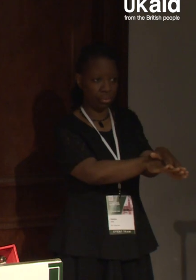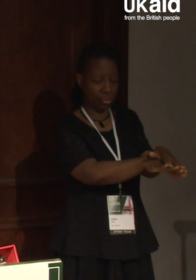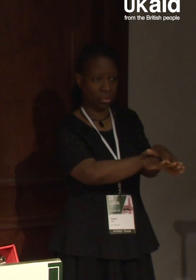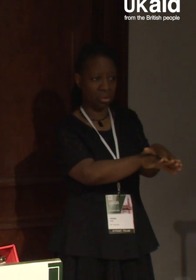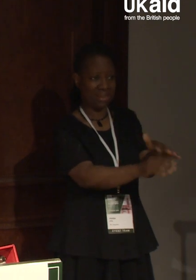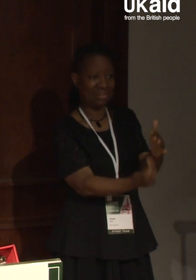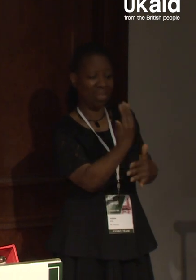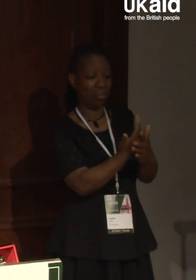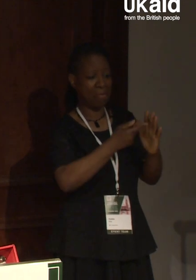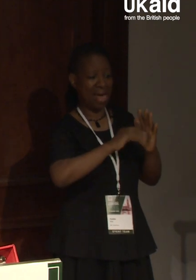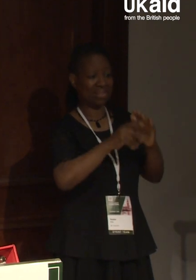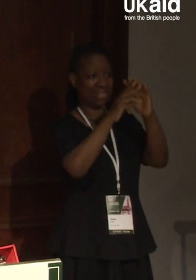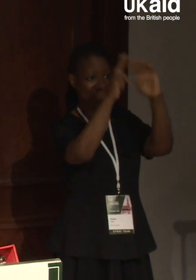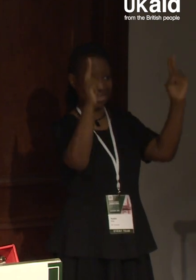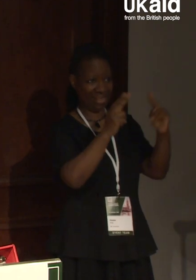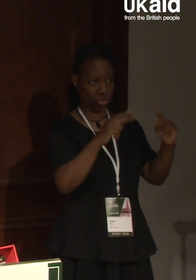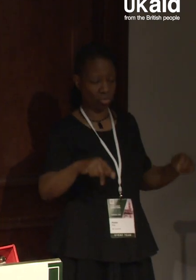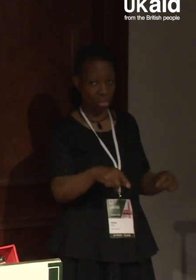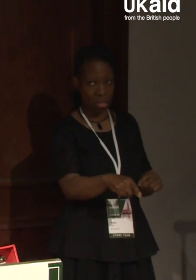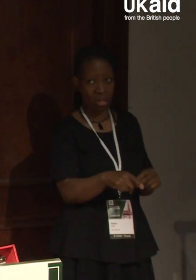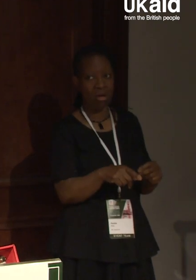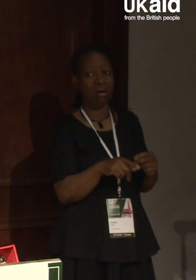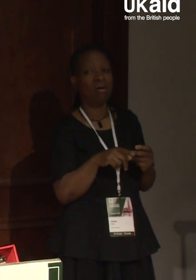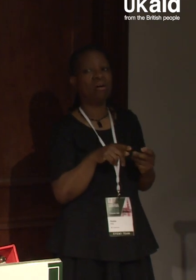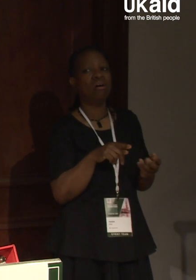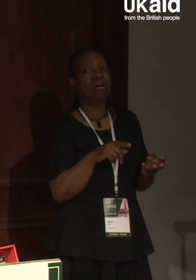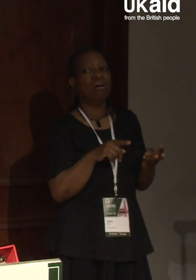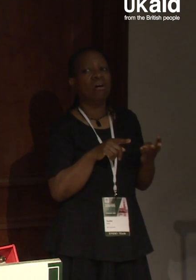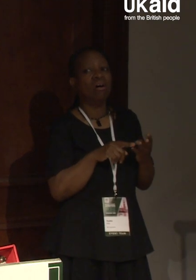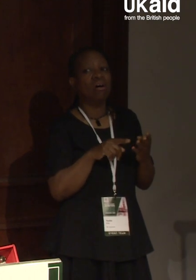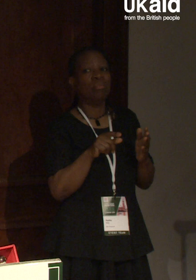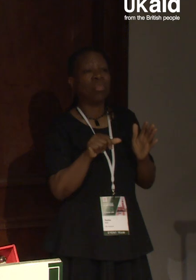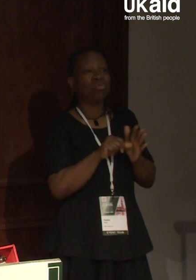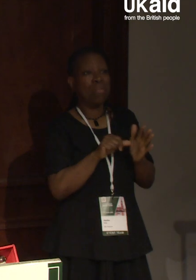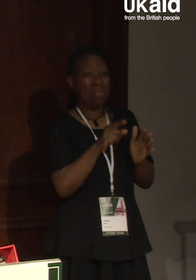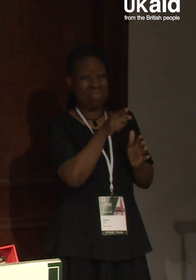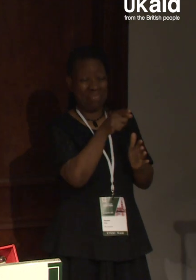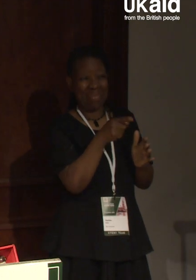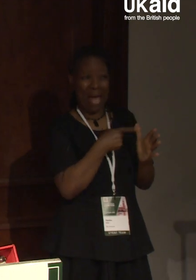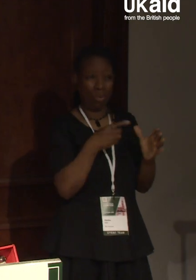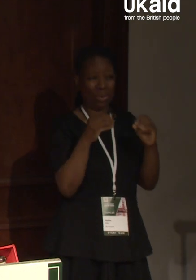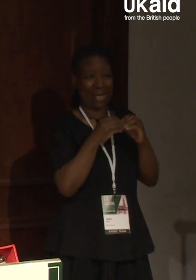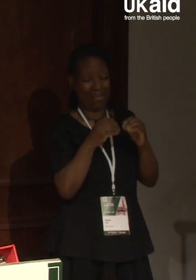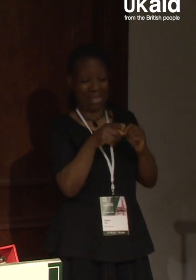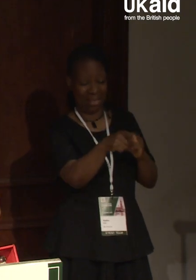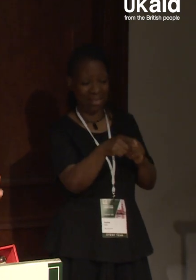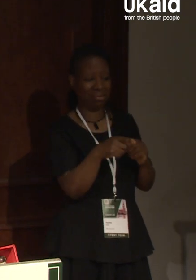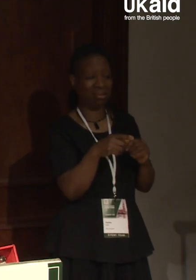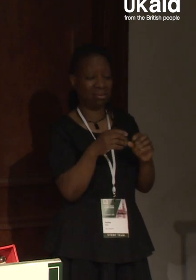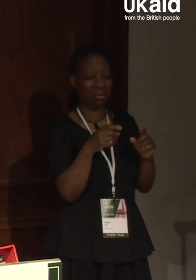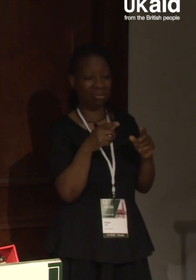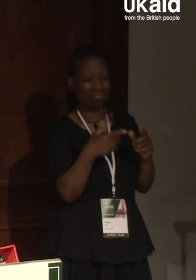everybody's country their resilience measures in relation to climate. The problem, of course, at the end of Abu Dhabi is that we came out with about 15 or 20 of those things.